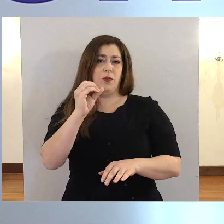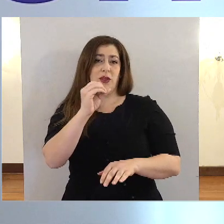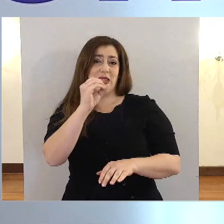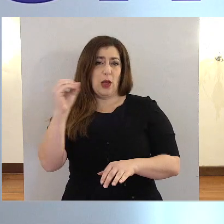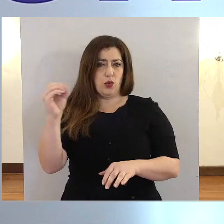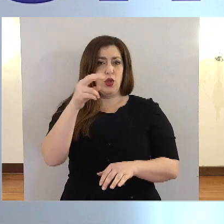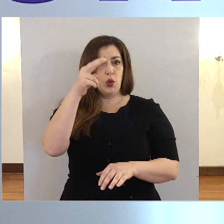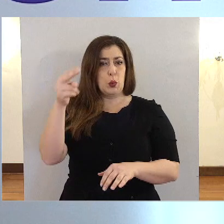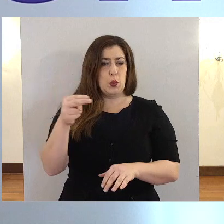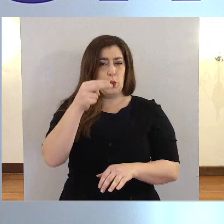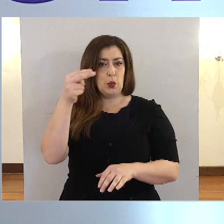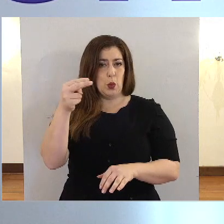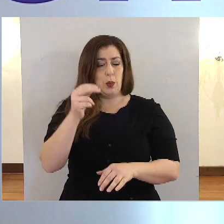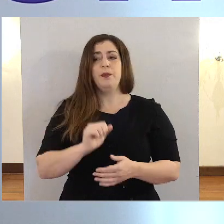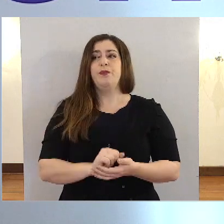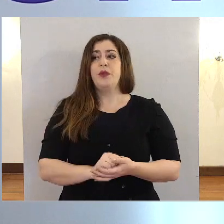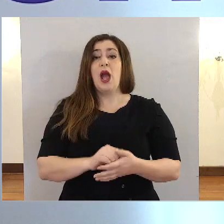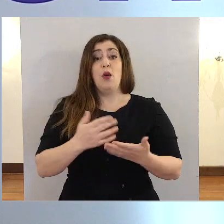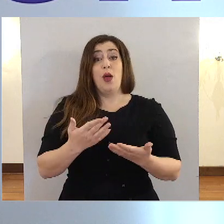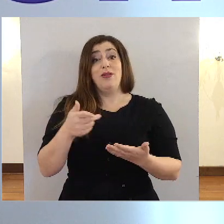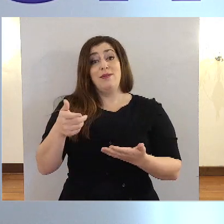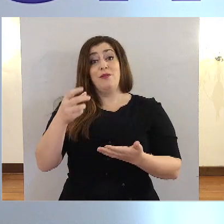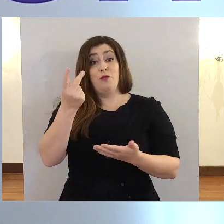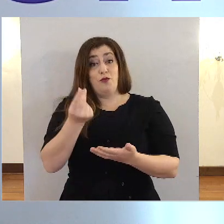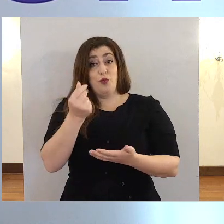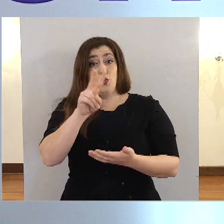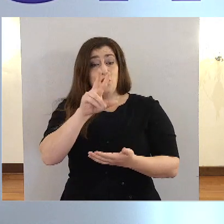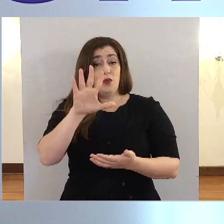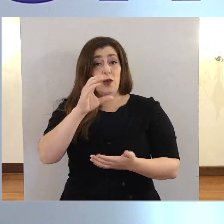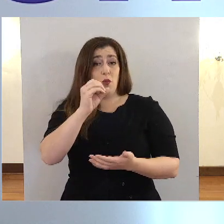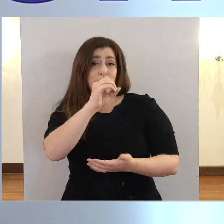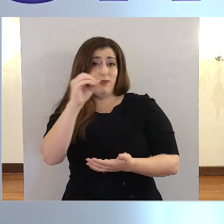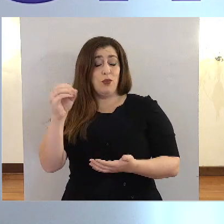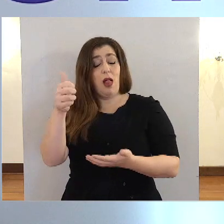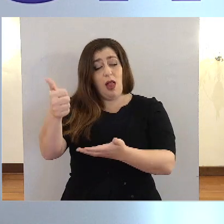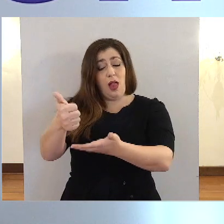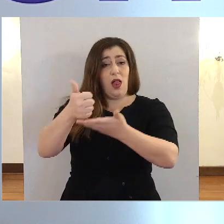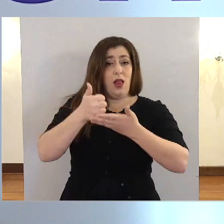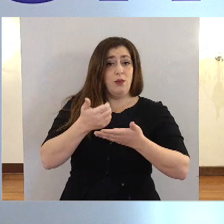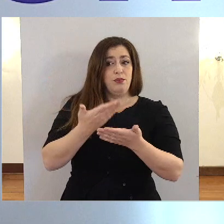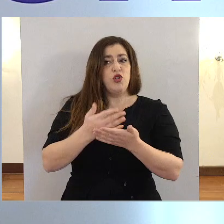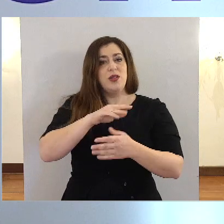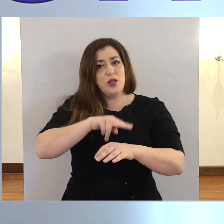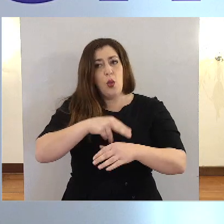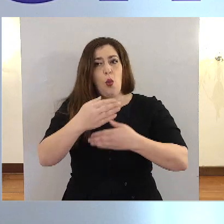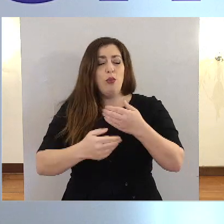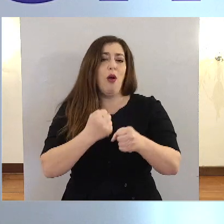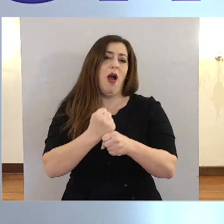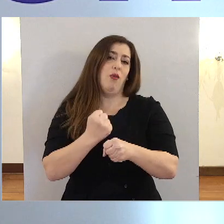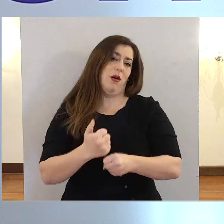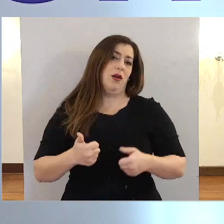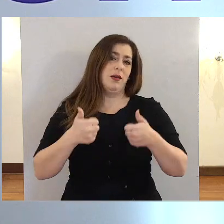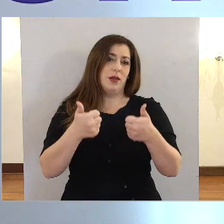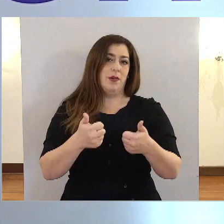which enhanced the capacity of the Directorate to fulfill its mission. Over the past 2 years, the Just Unit within the Human